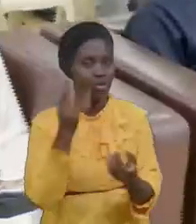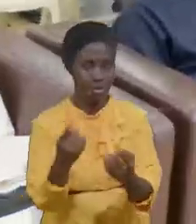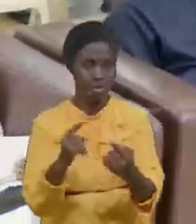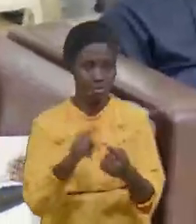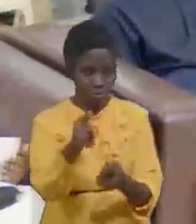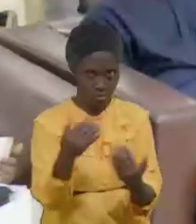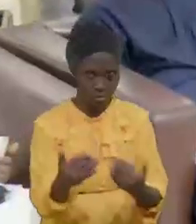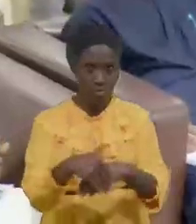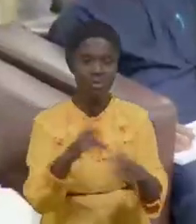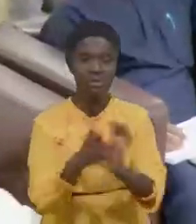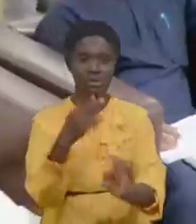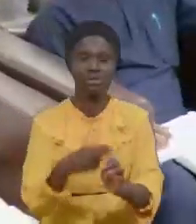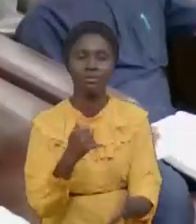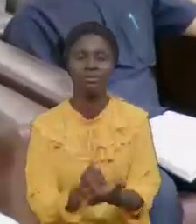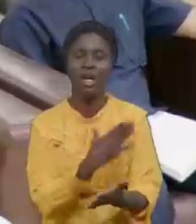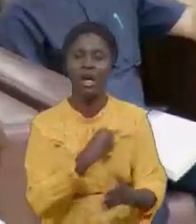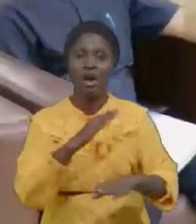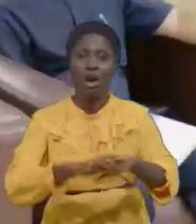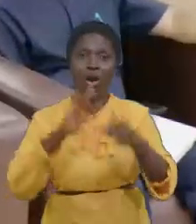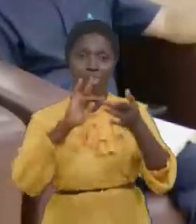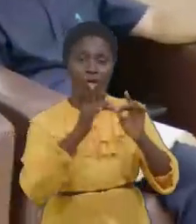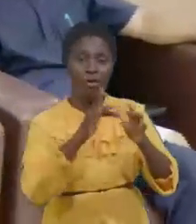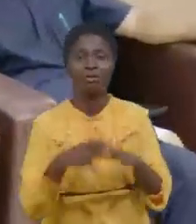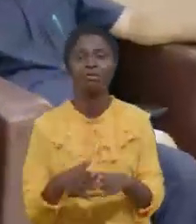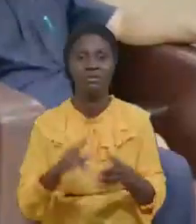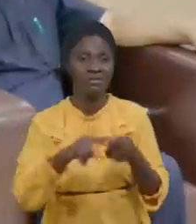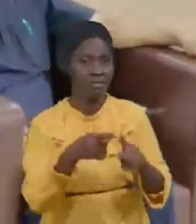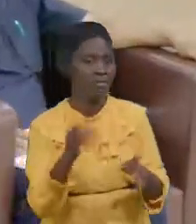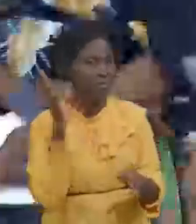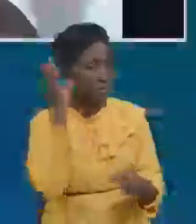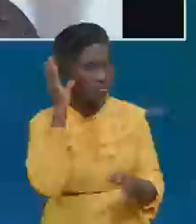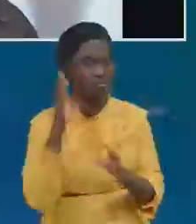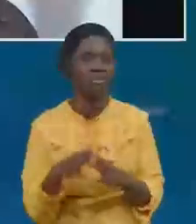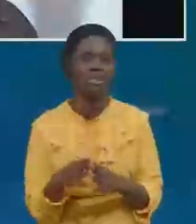today. And online friends, listen.